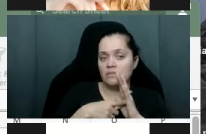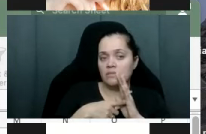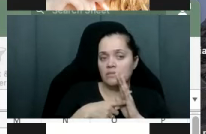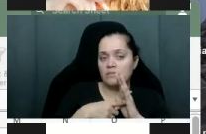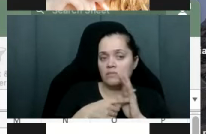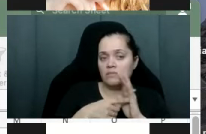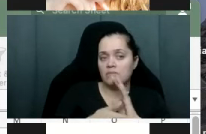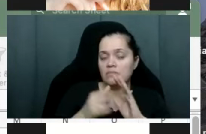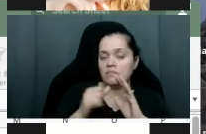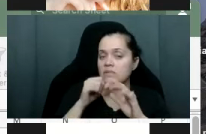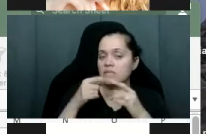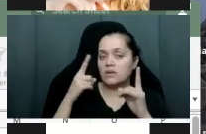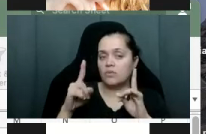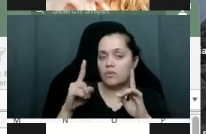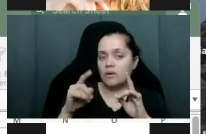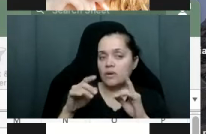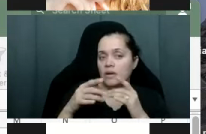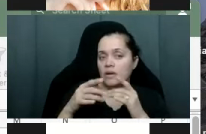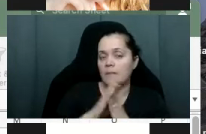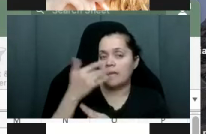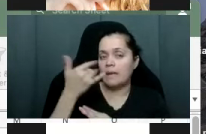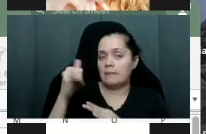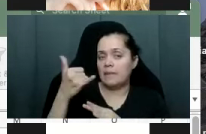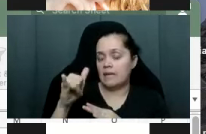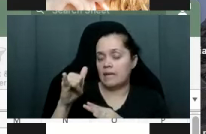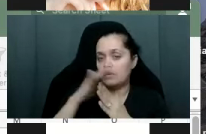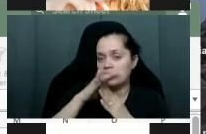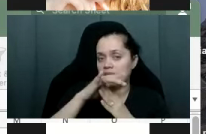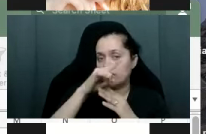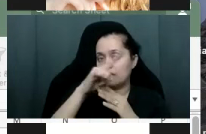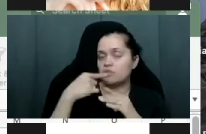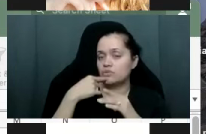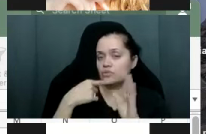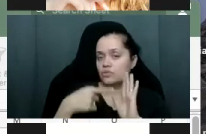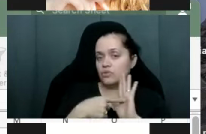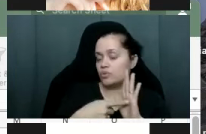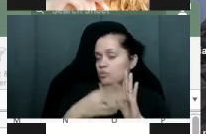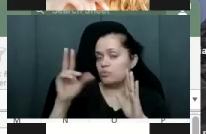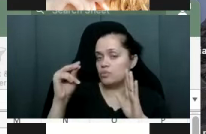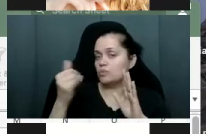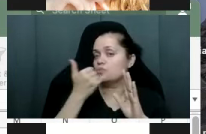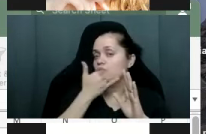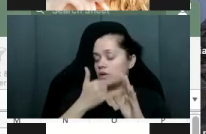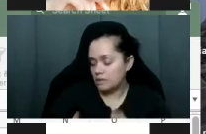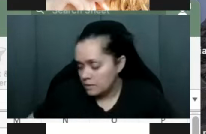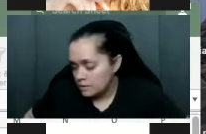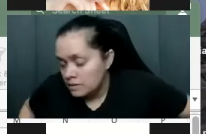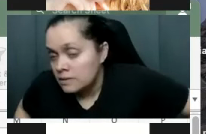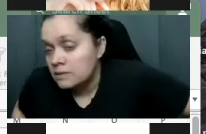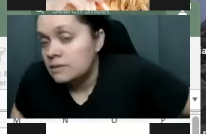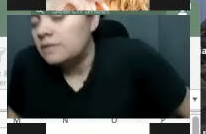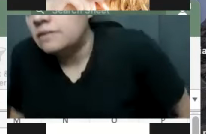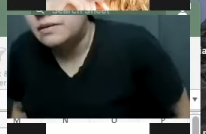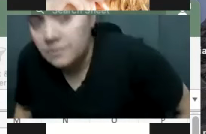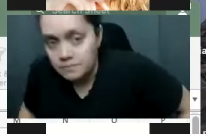that didn't work. It turned yellow up here to show you, no, you were wrong. Is this it over